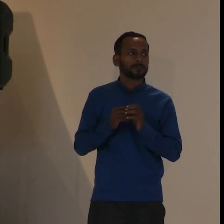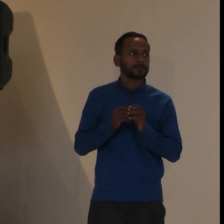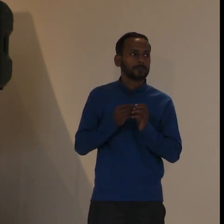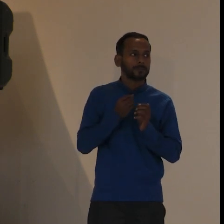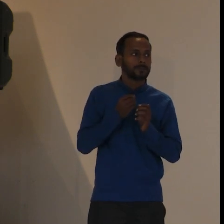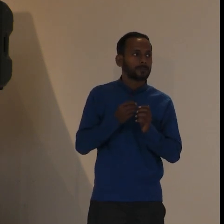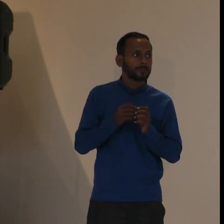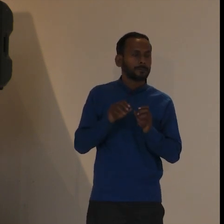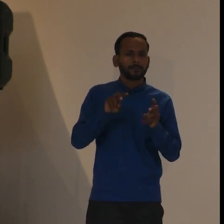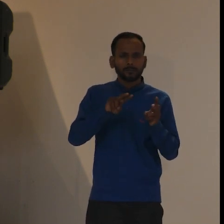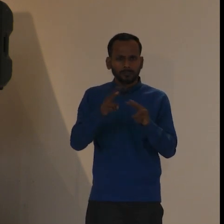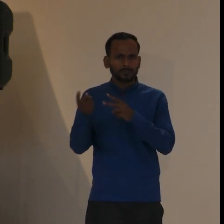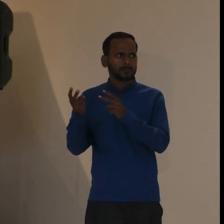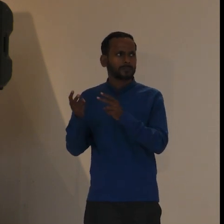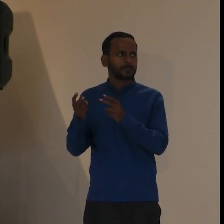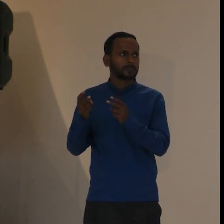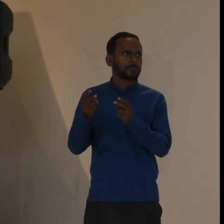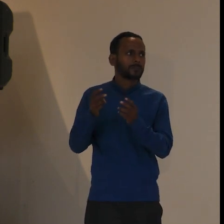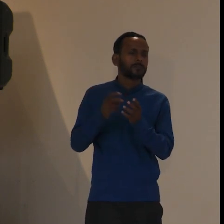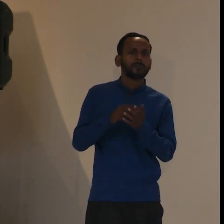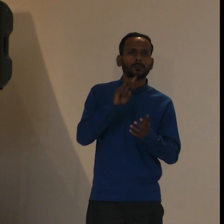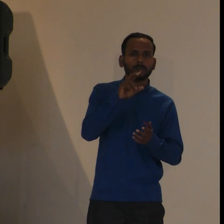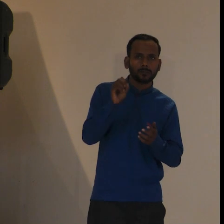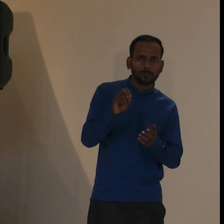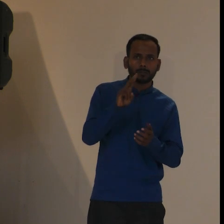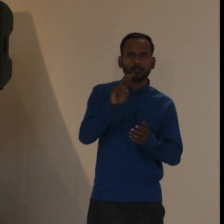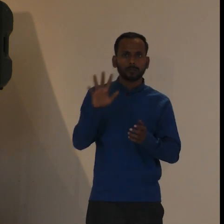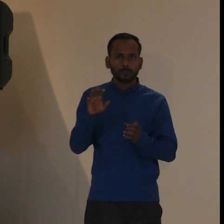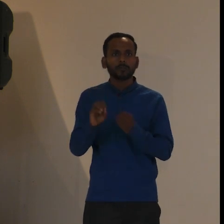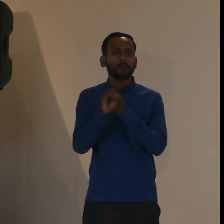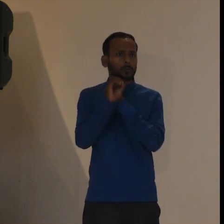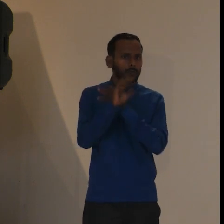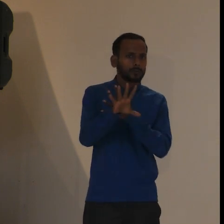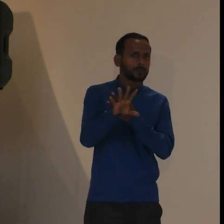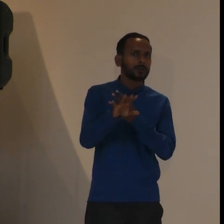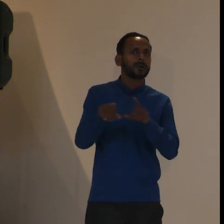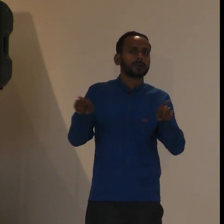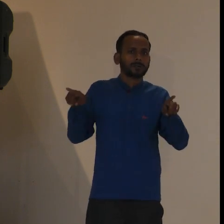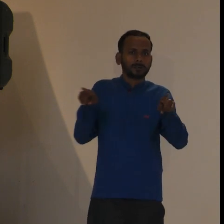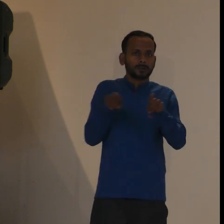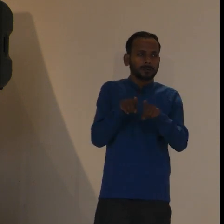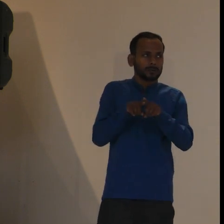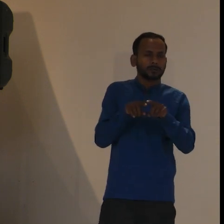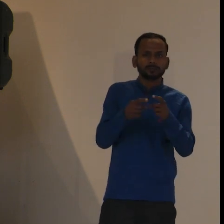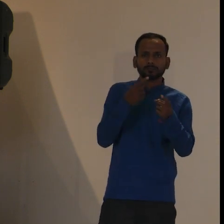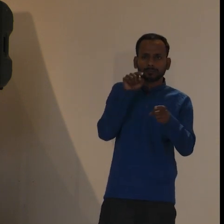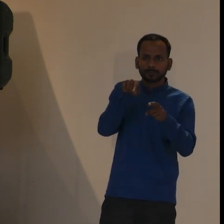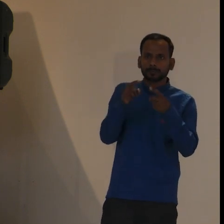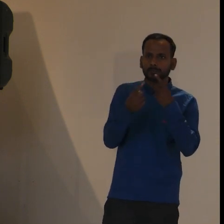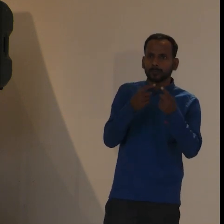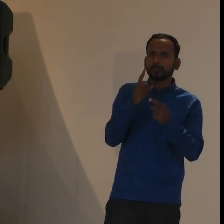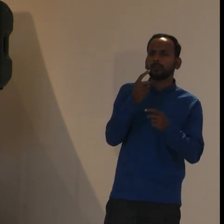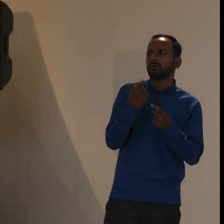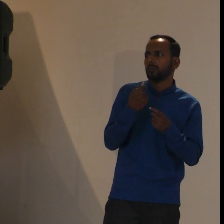there are different ways in which we do it. There's a 15 to 20 minute podcast of the same instance that we want to talk about. There's a